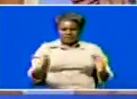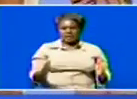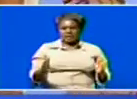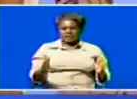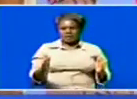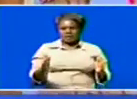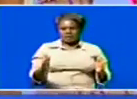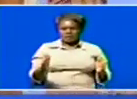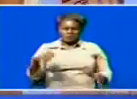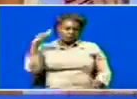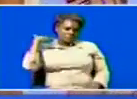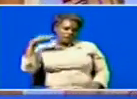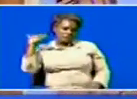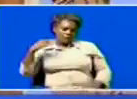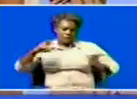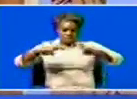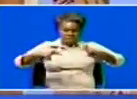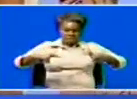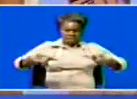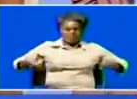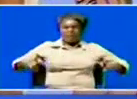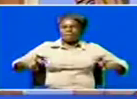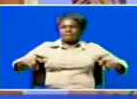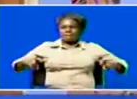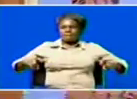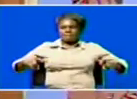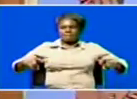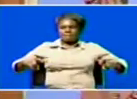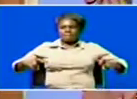Directorate of Criminal Investigations.